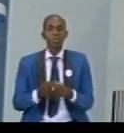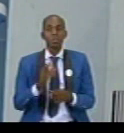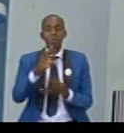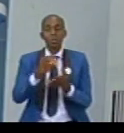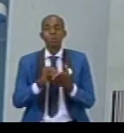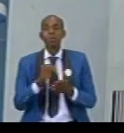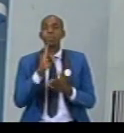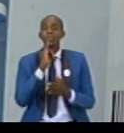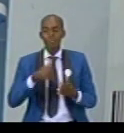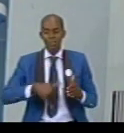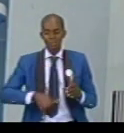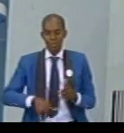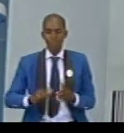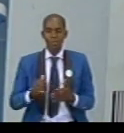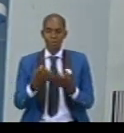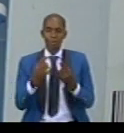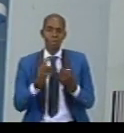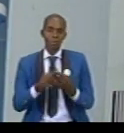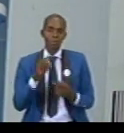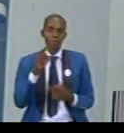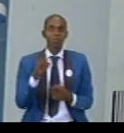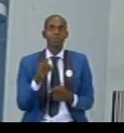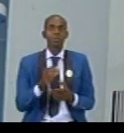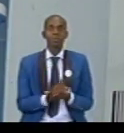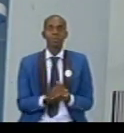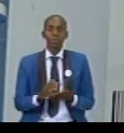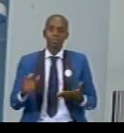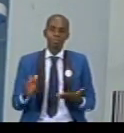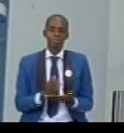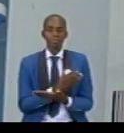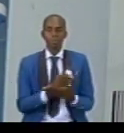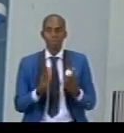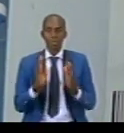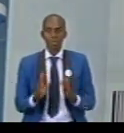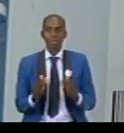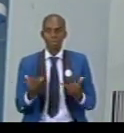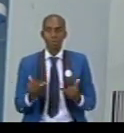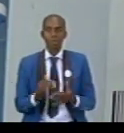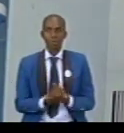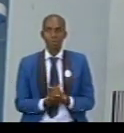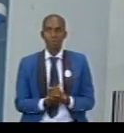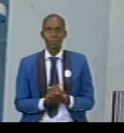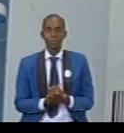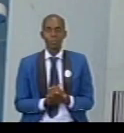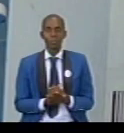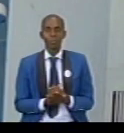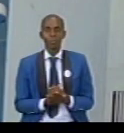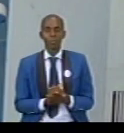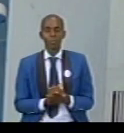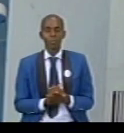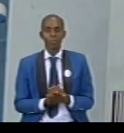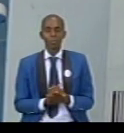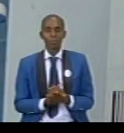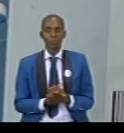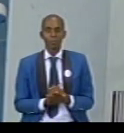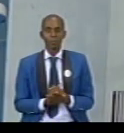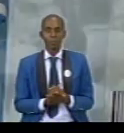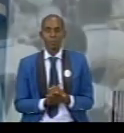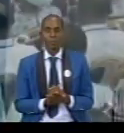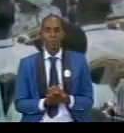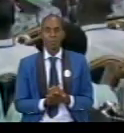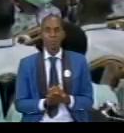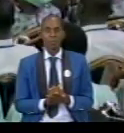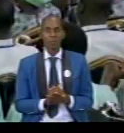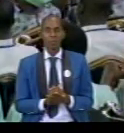way. Let's listen to the orchestra just 1 minute. We're going to go online now. I'm going to take